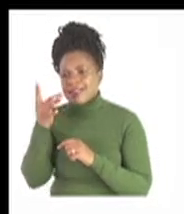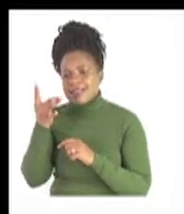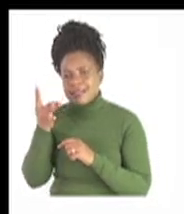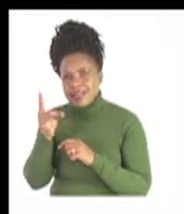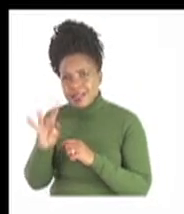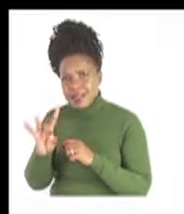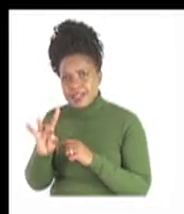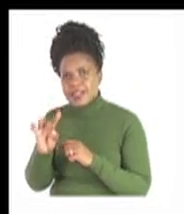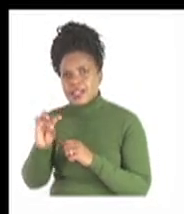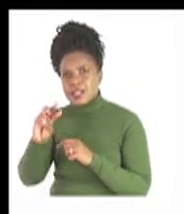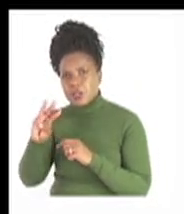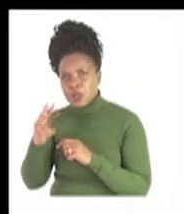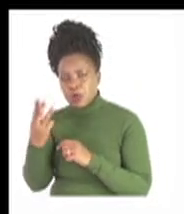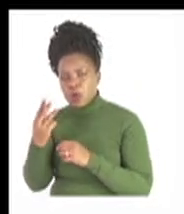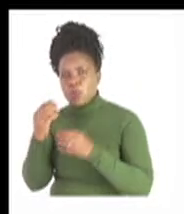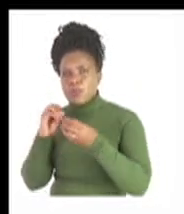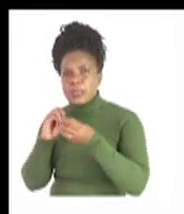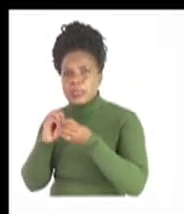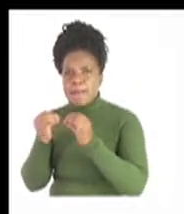gives you